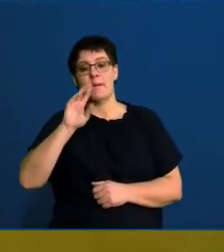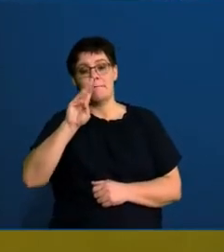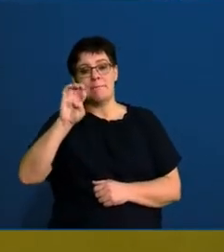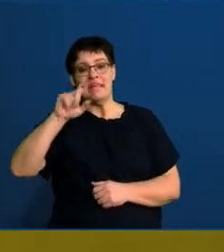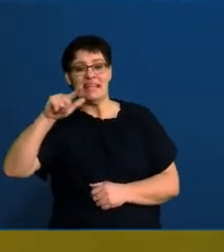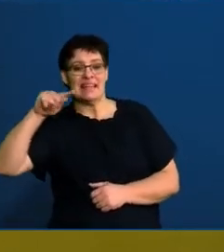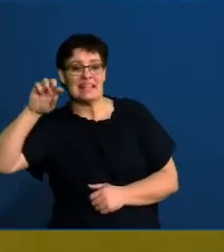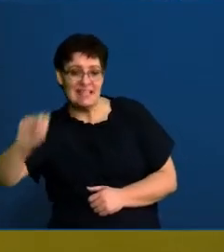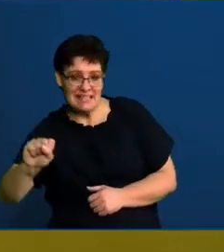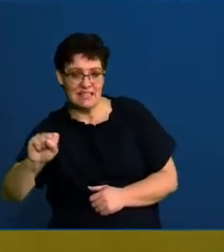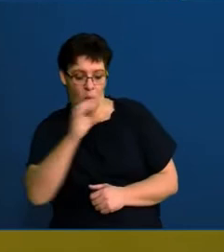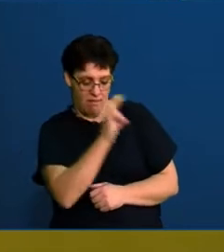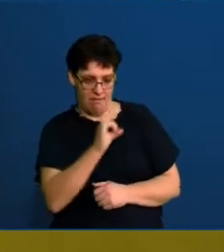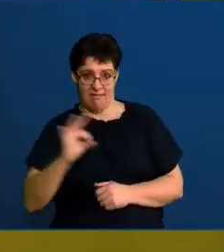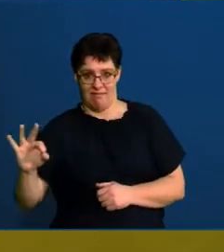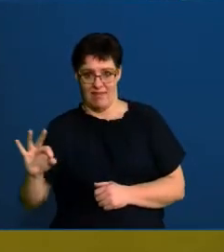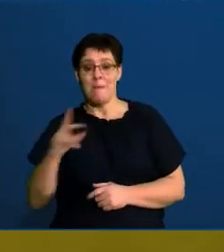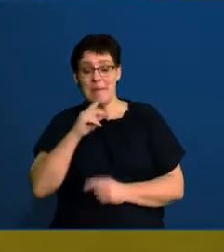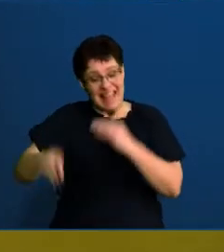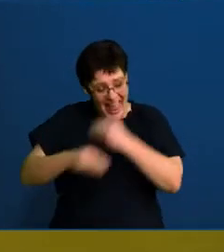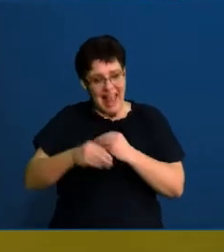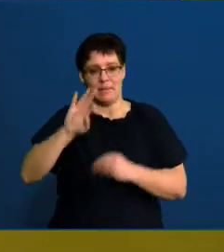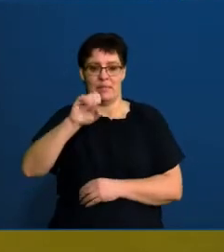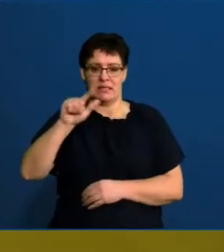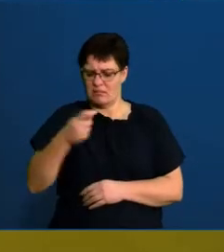beads. Right. And